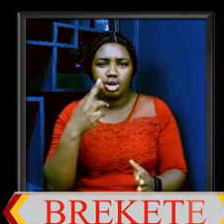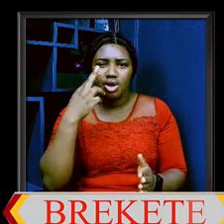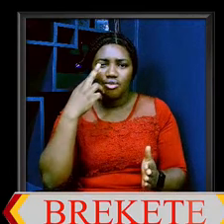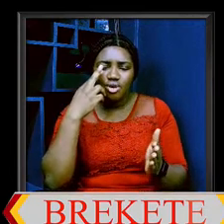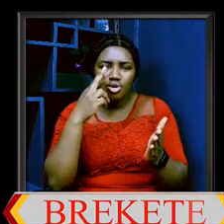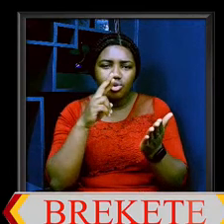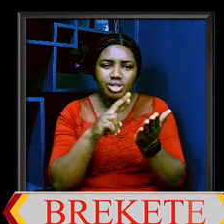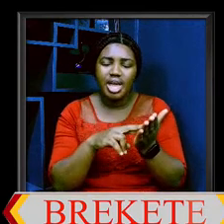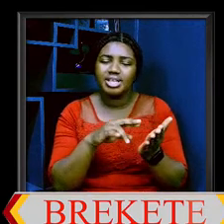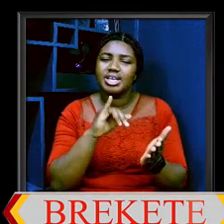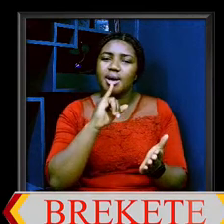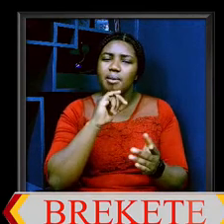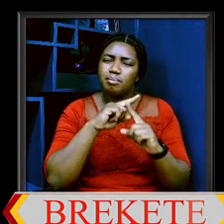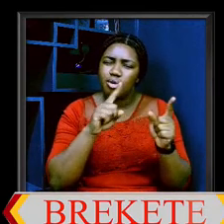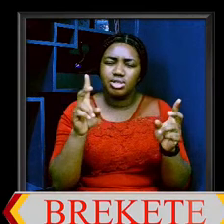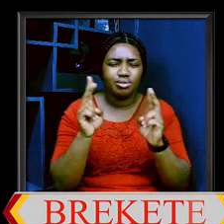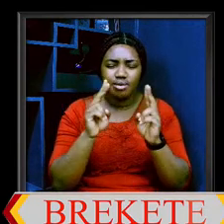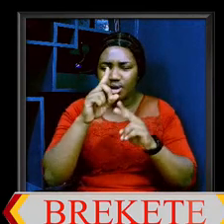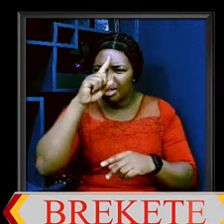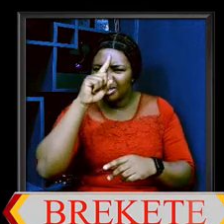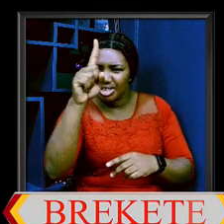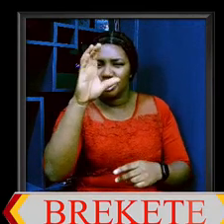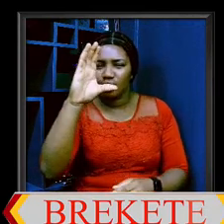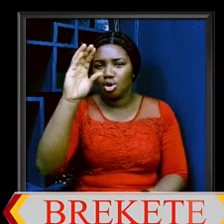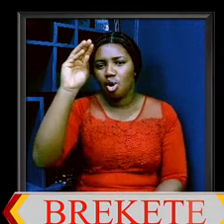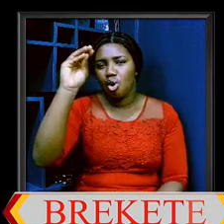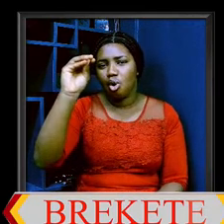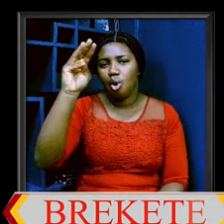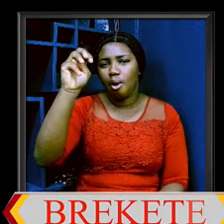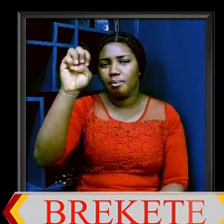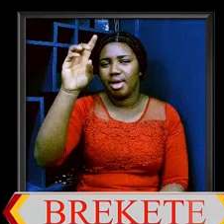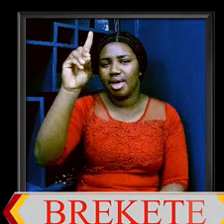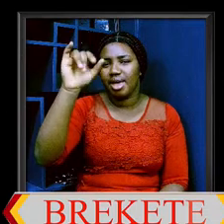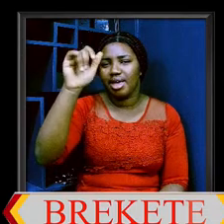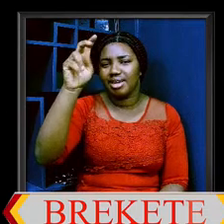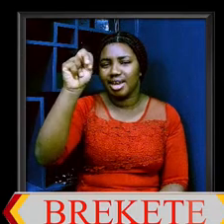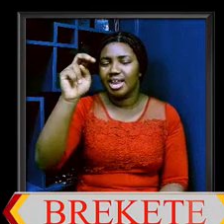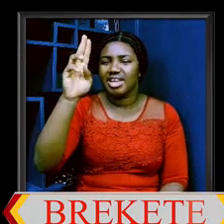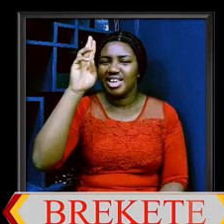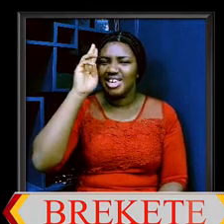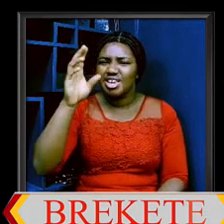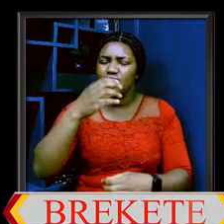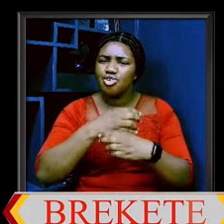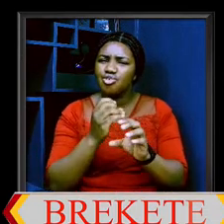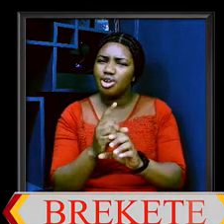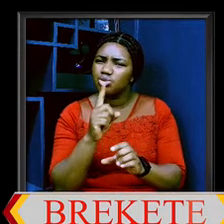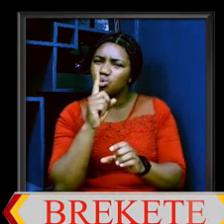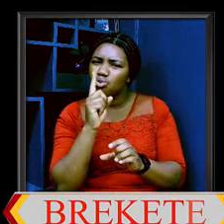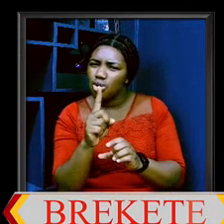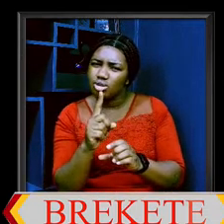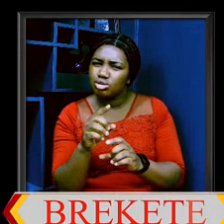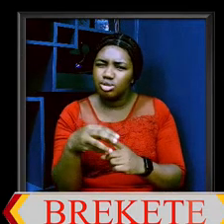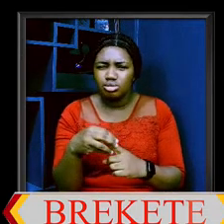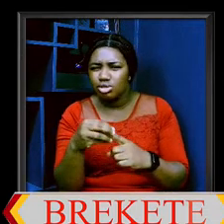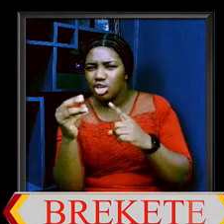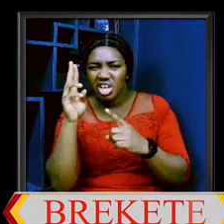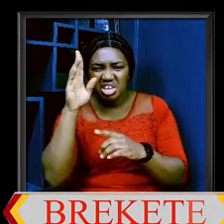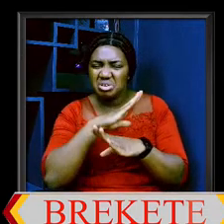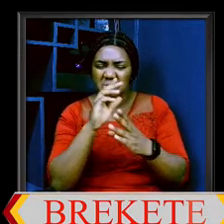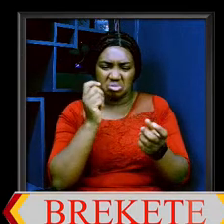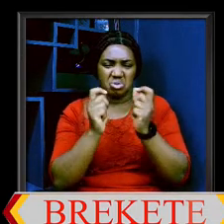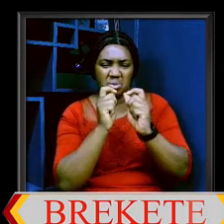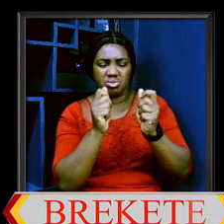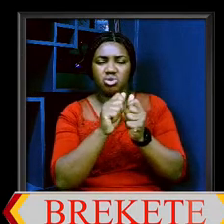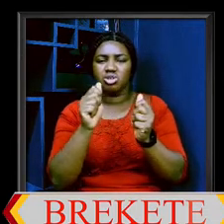now very intelligent comedian he create one kind Niche for himself you know they compete with other